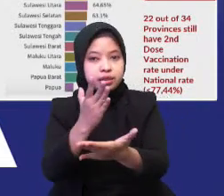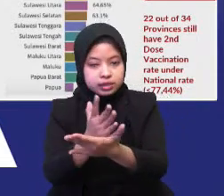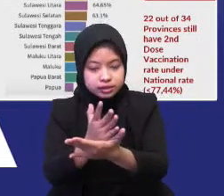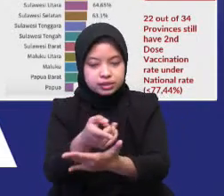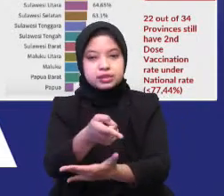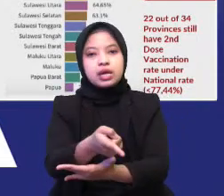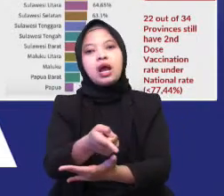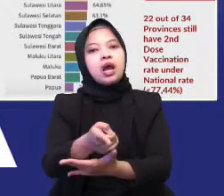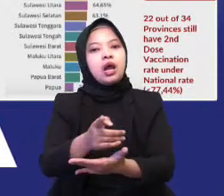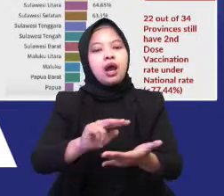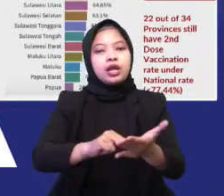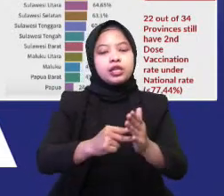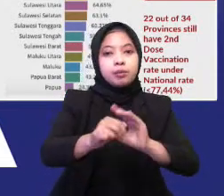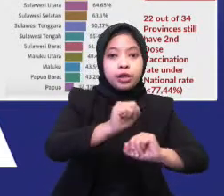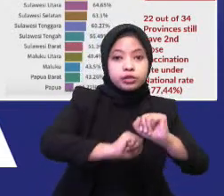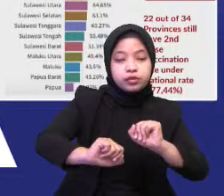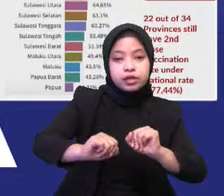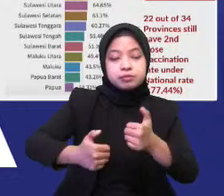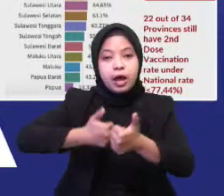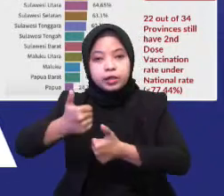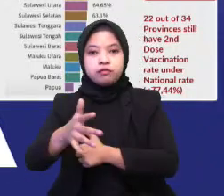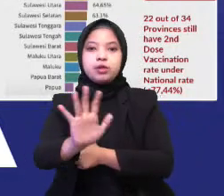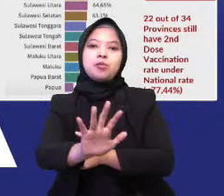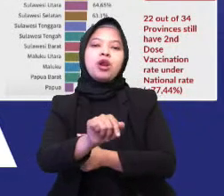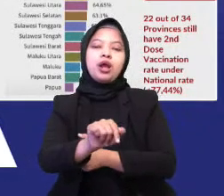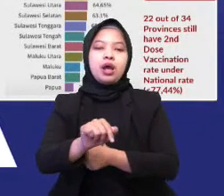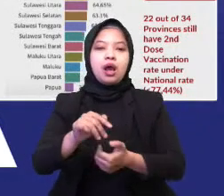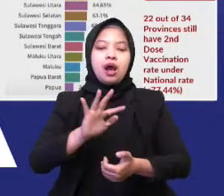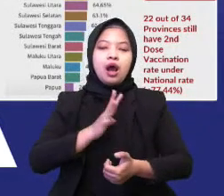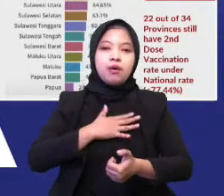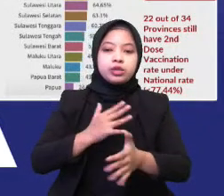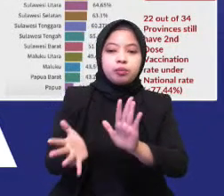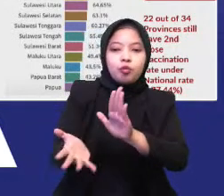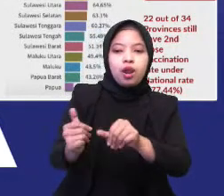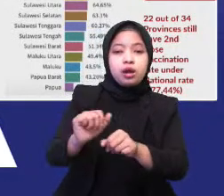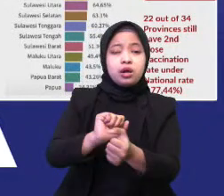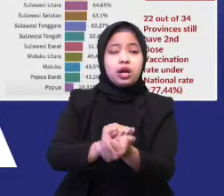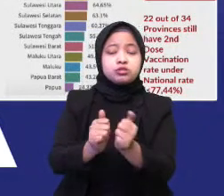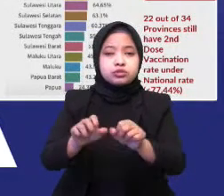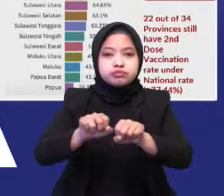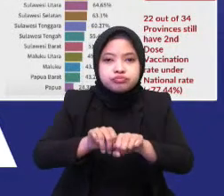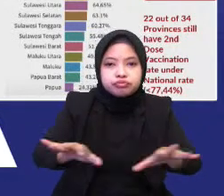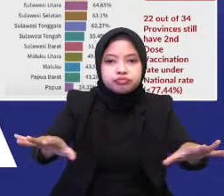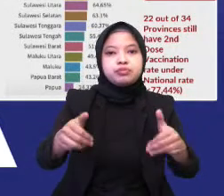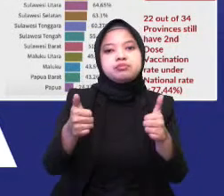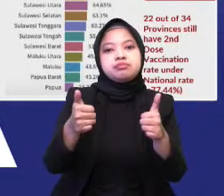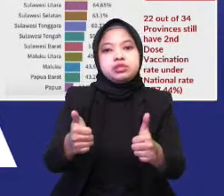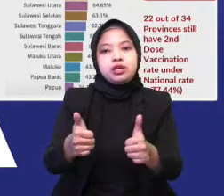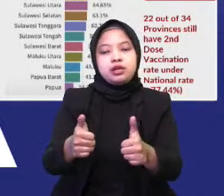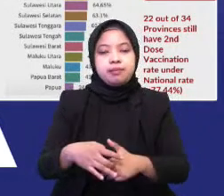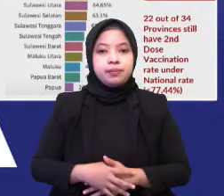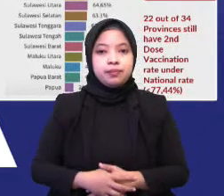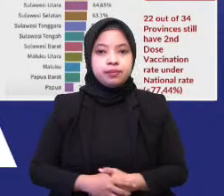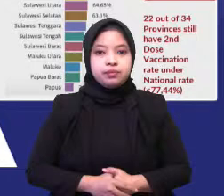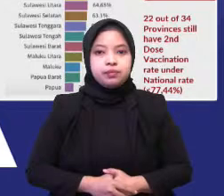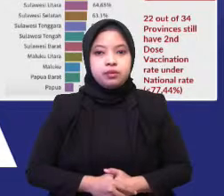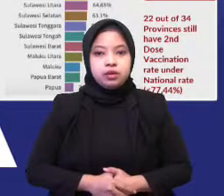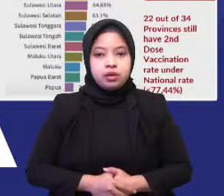no one gets infected again. And of course, during this policy adjustment period,